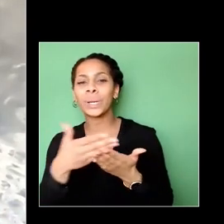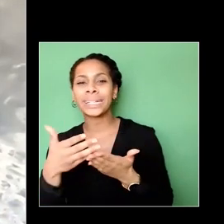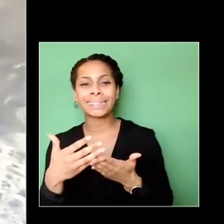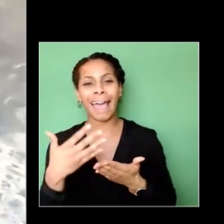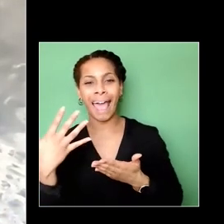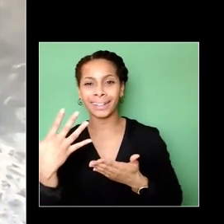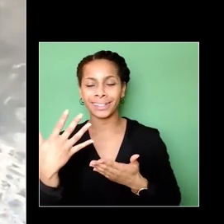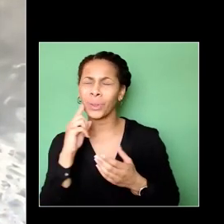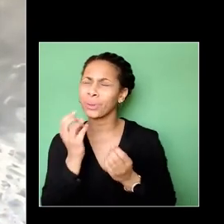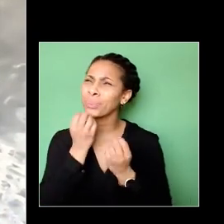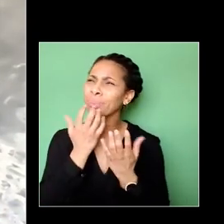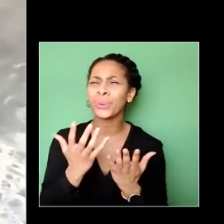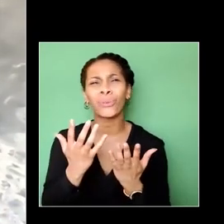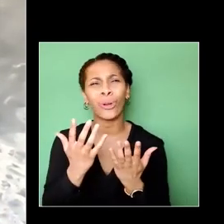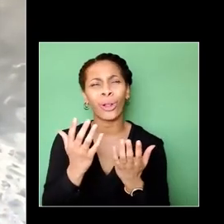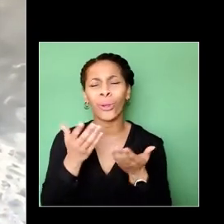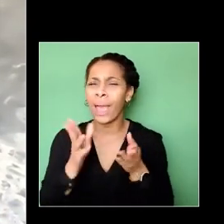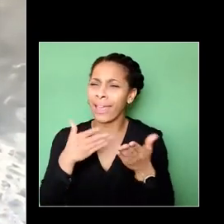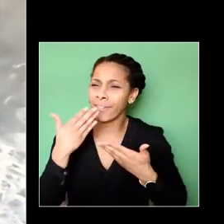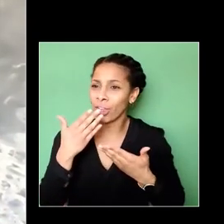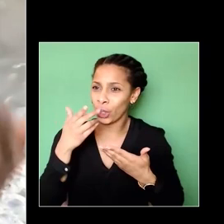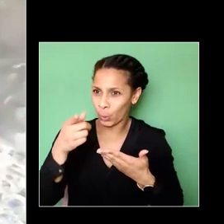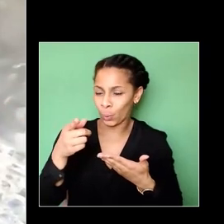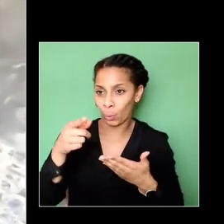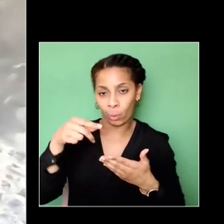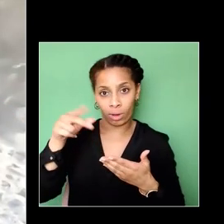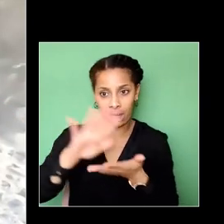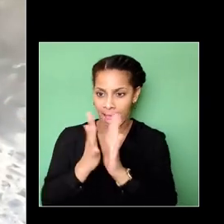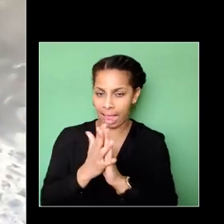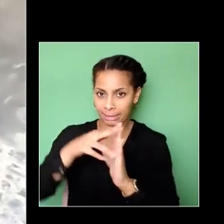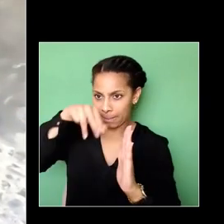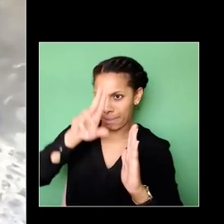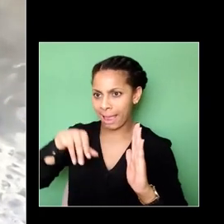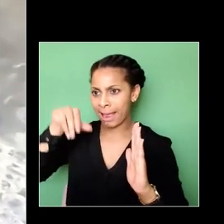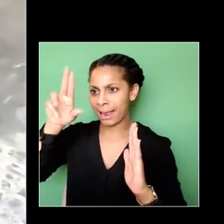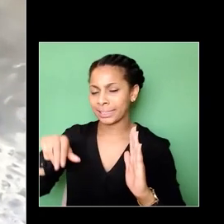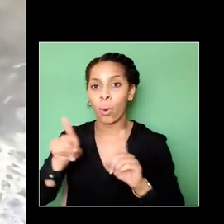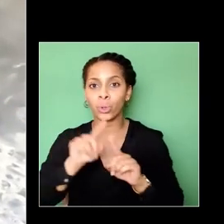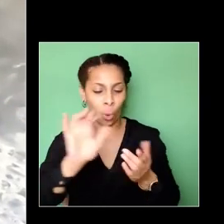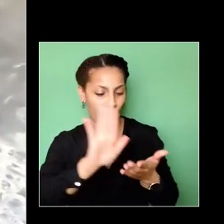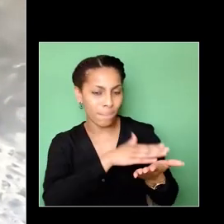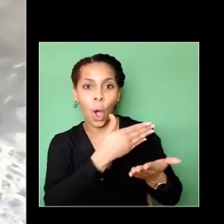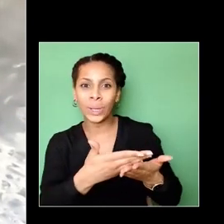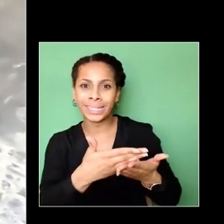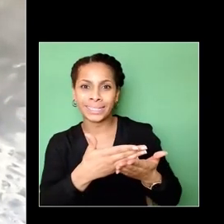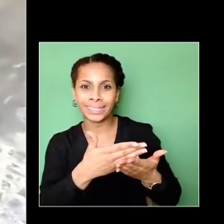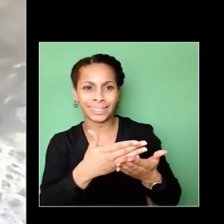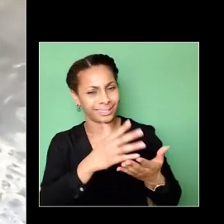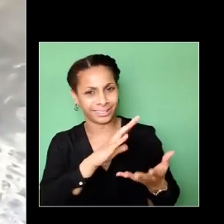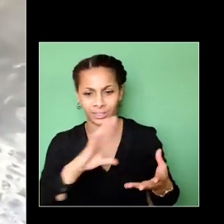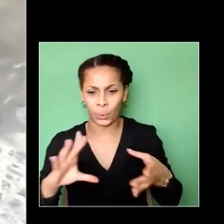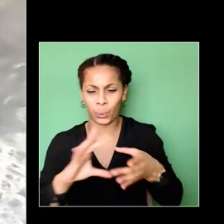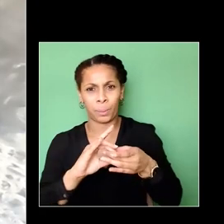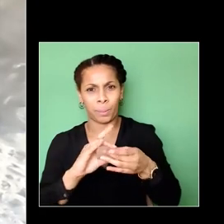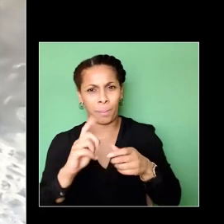together these two ways in which you work, the hand of the painter, but with the poet's hand. But can you speak about